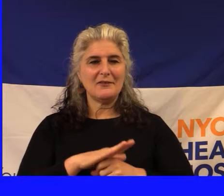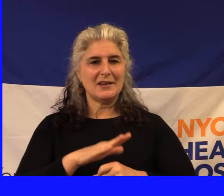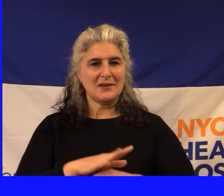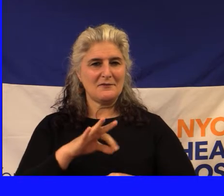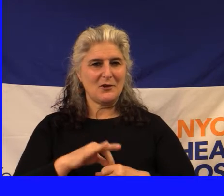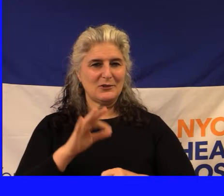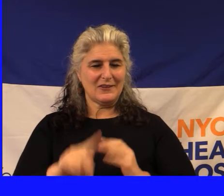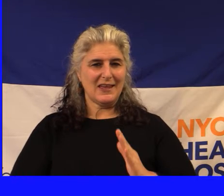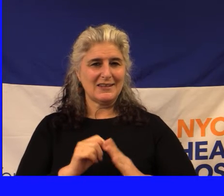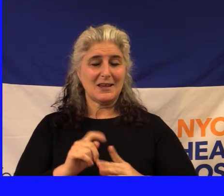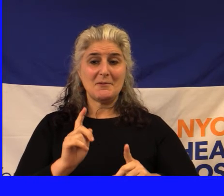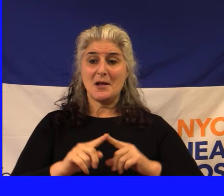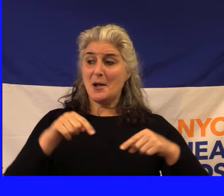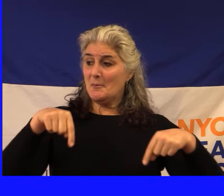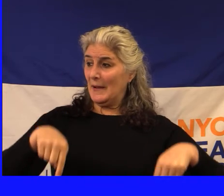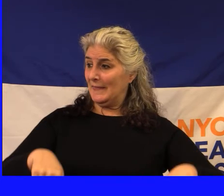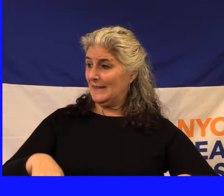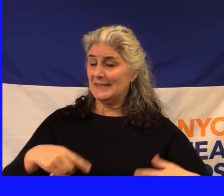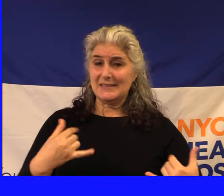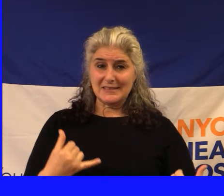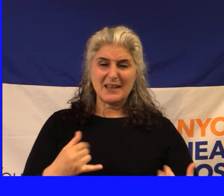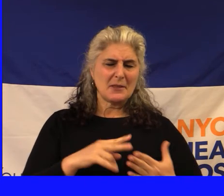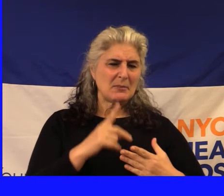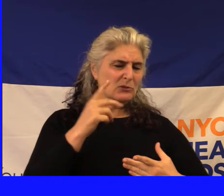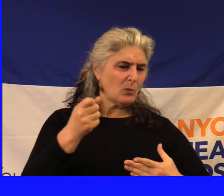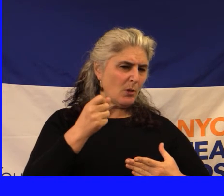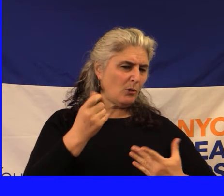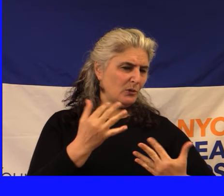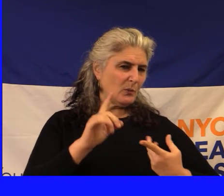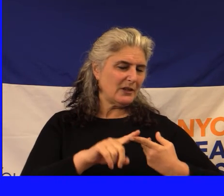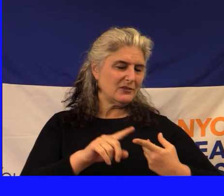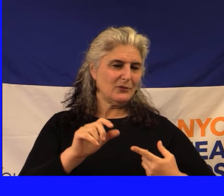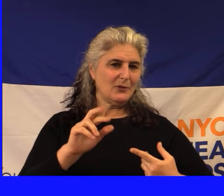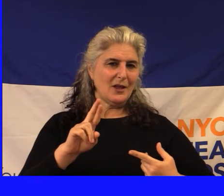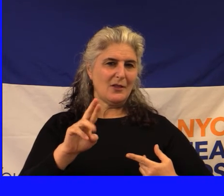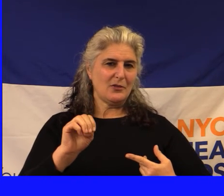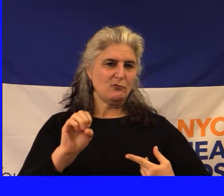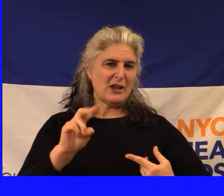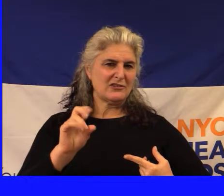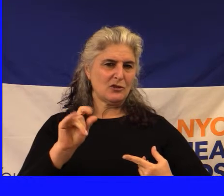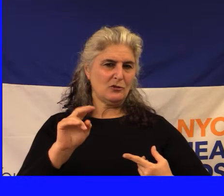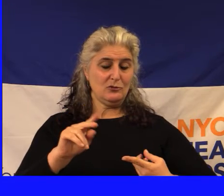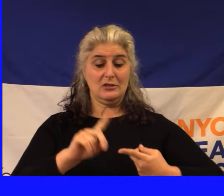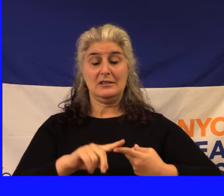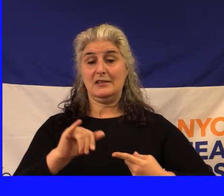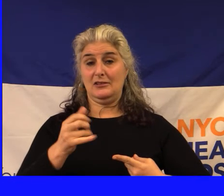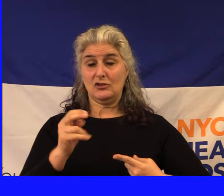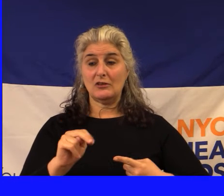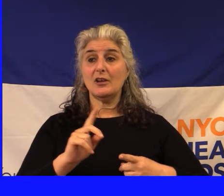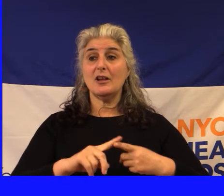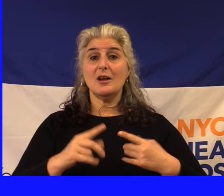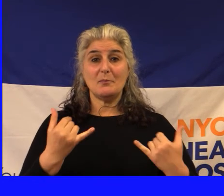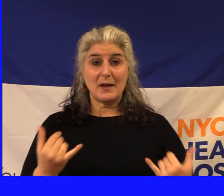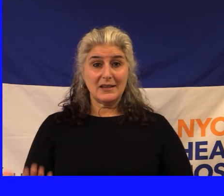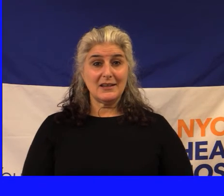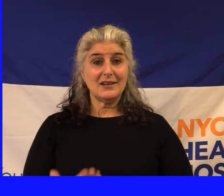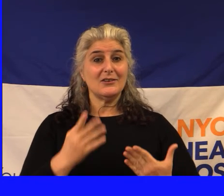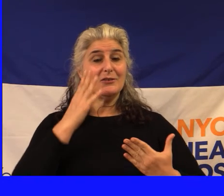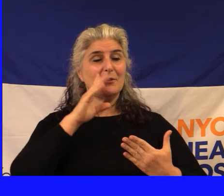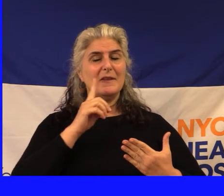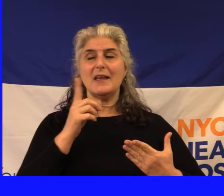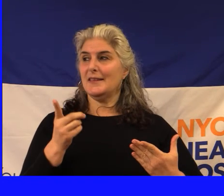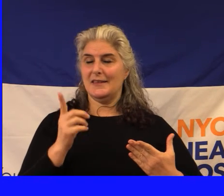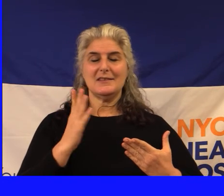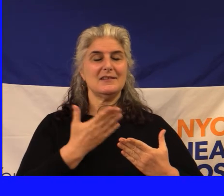here, this is our board of directors of the ACO. Notable addition is Nicole Jordan Martin,